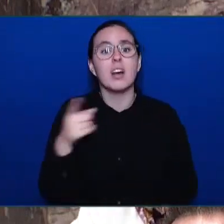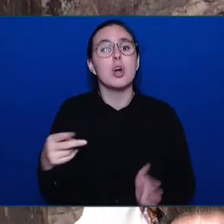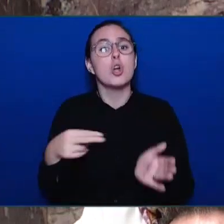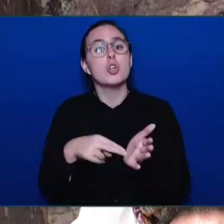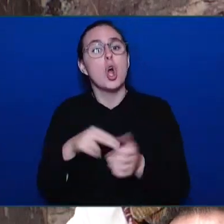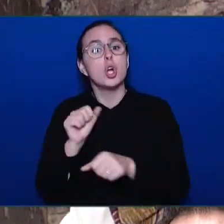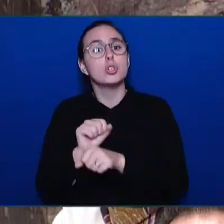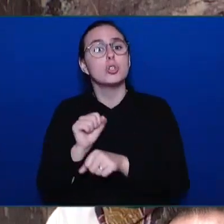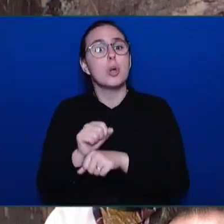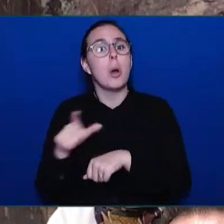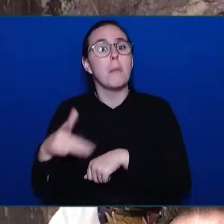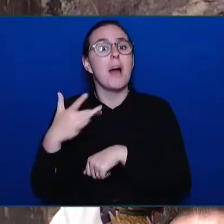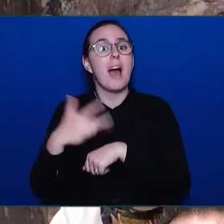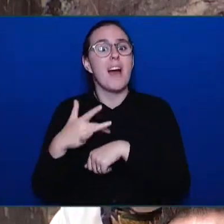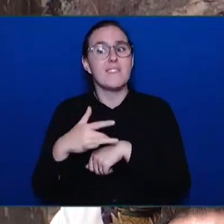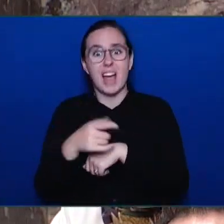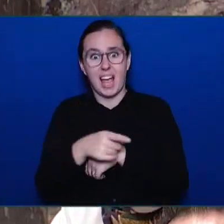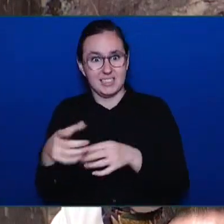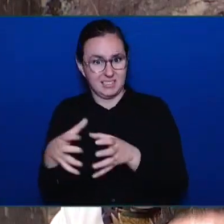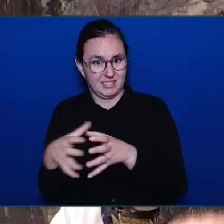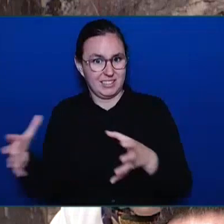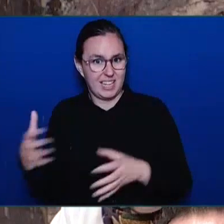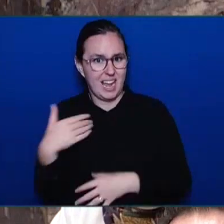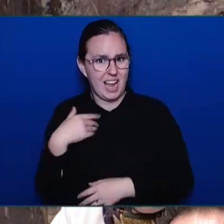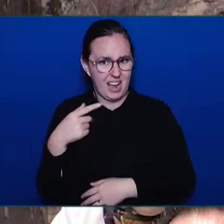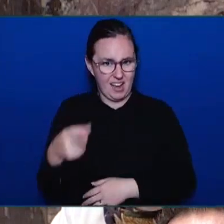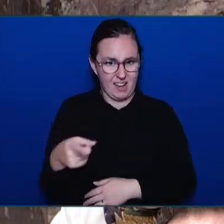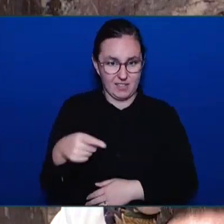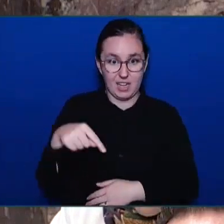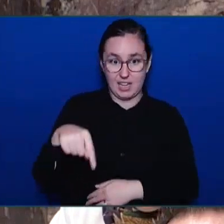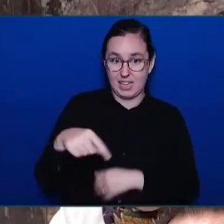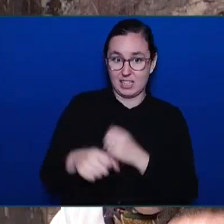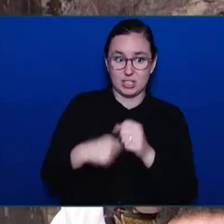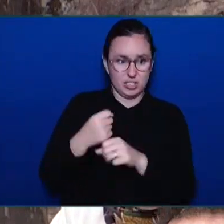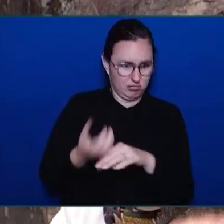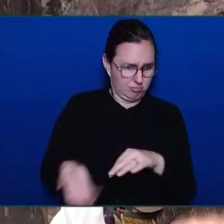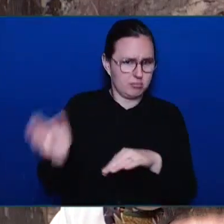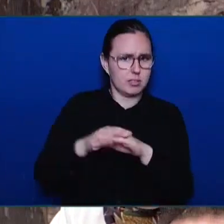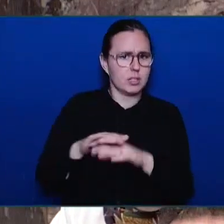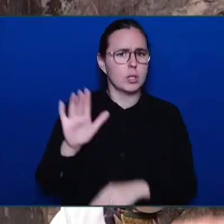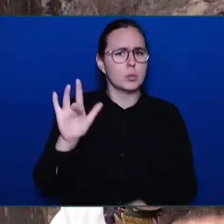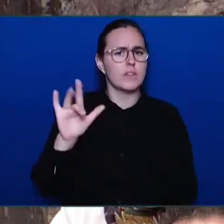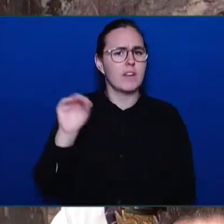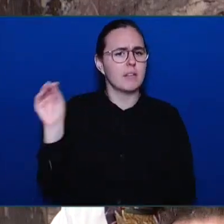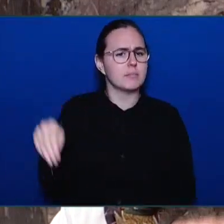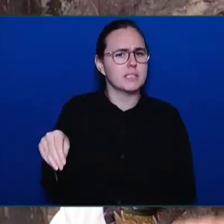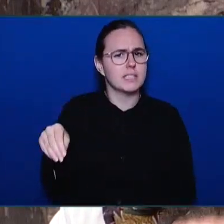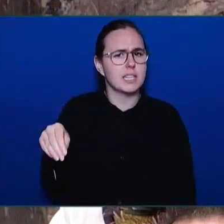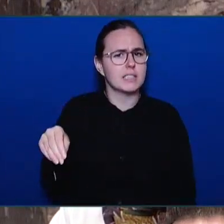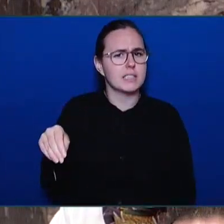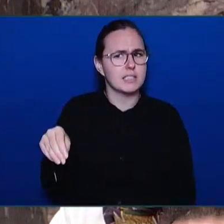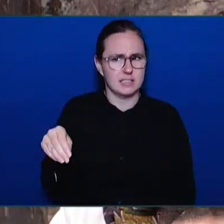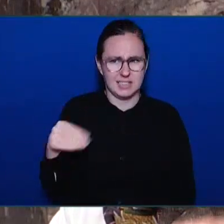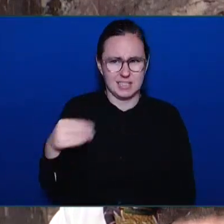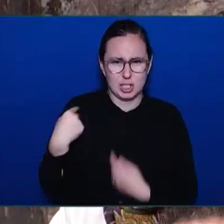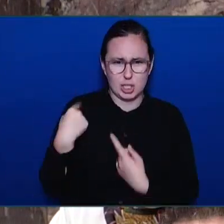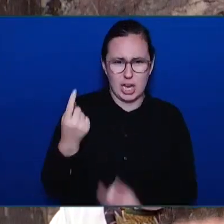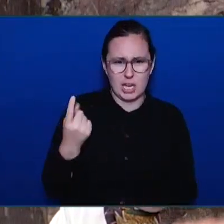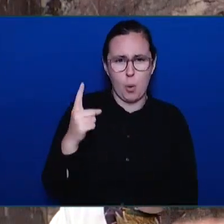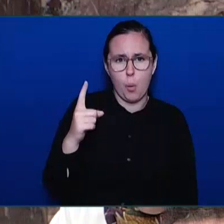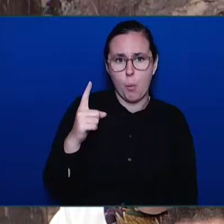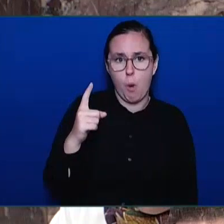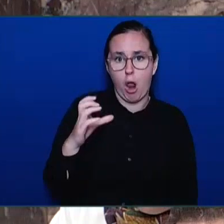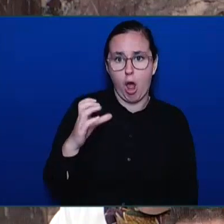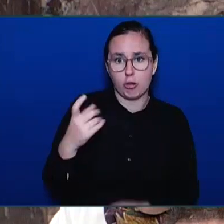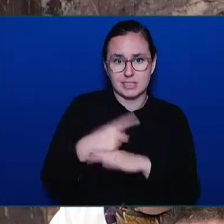25% conveniently over the last 100 days. What British Columbians are experiencing under this